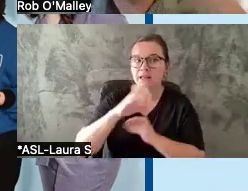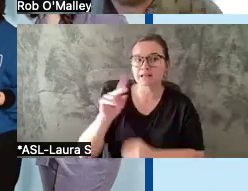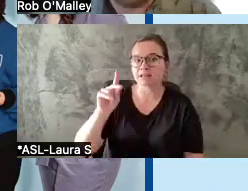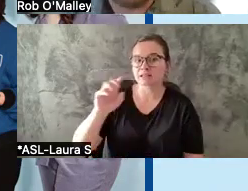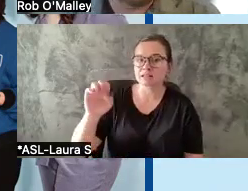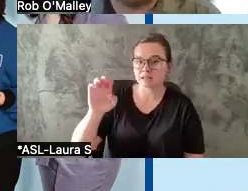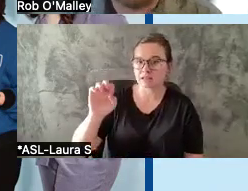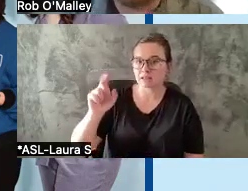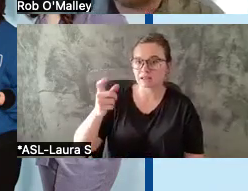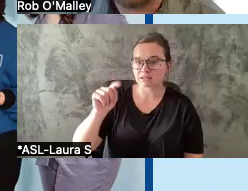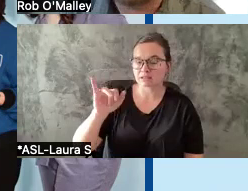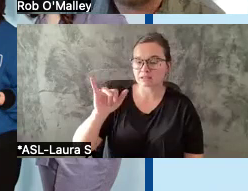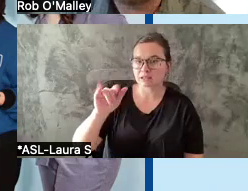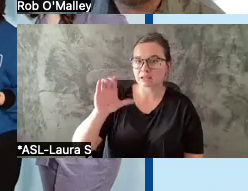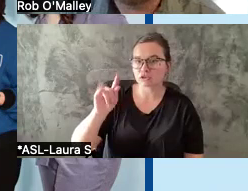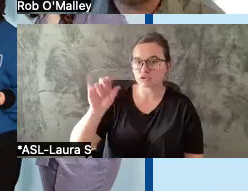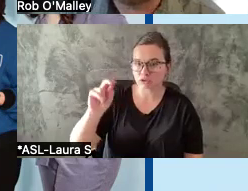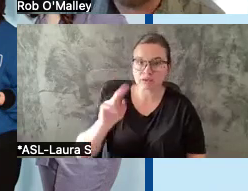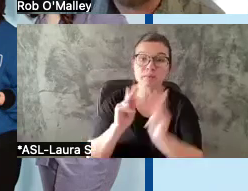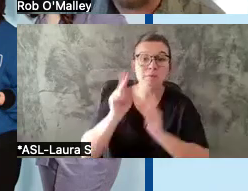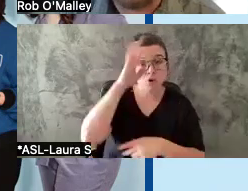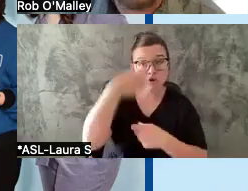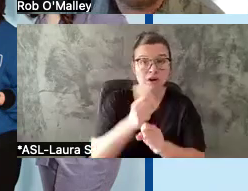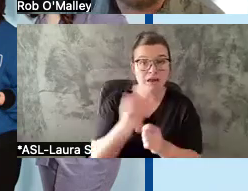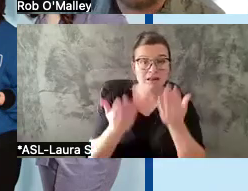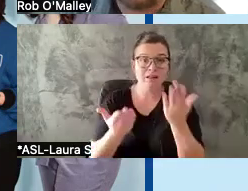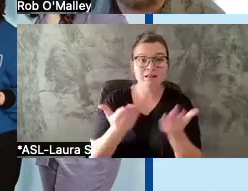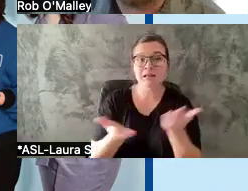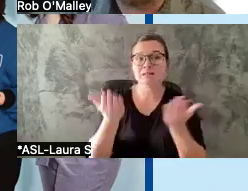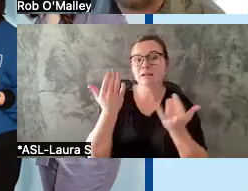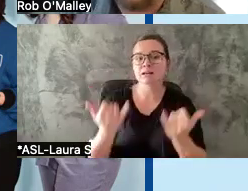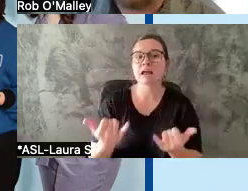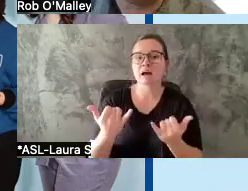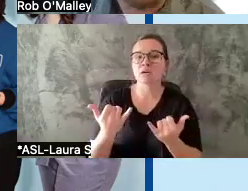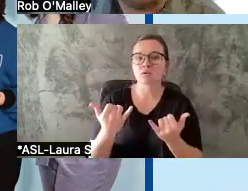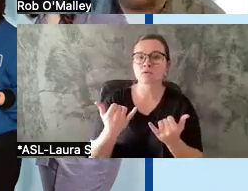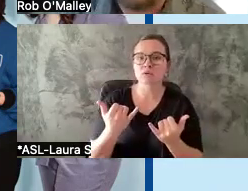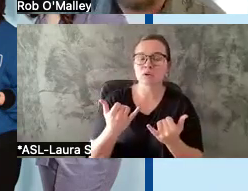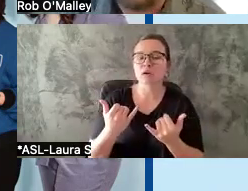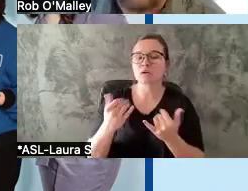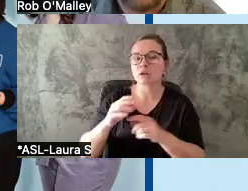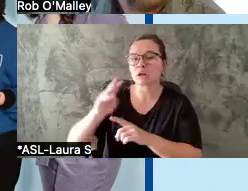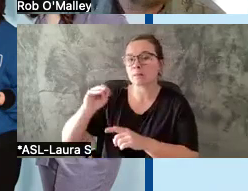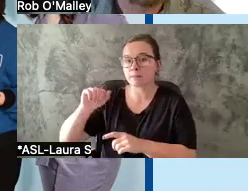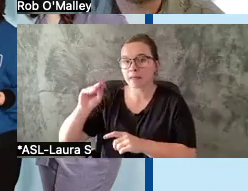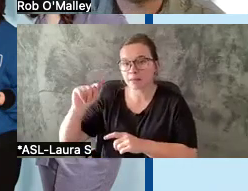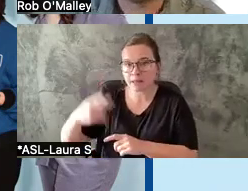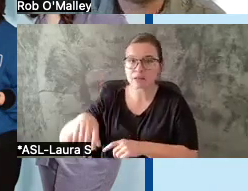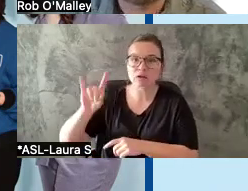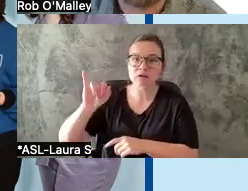where people are creating things that are maybe analogous to extinct mammoths or dire wolves or things like